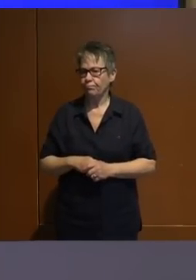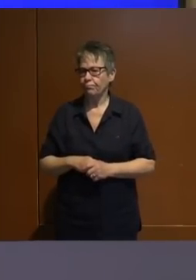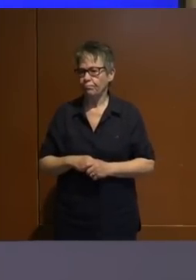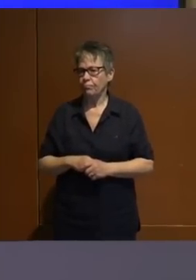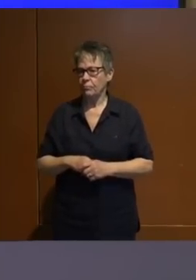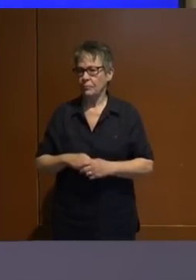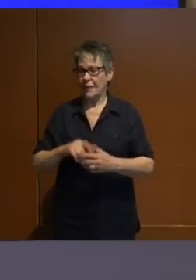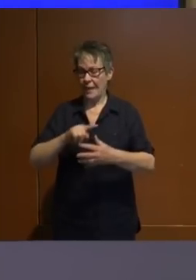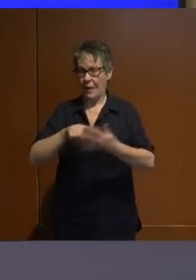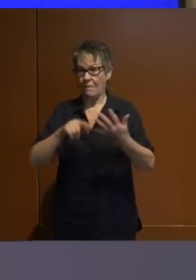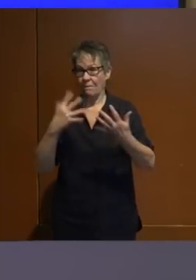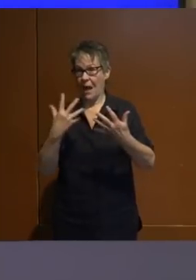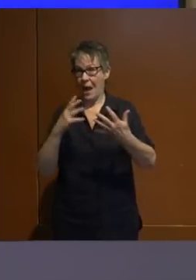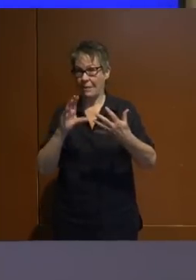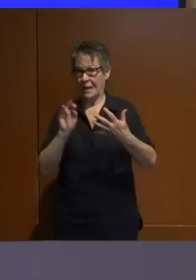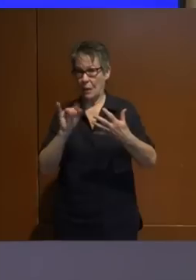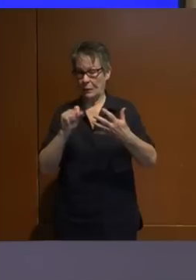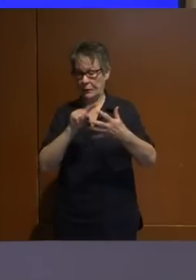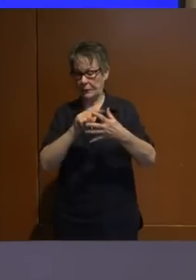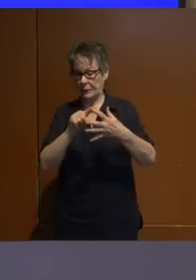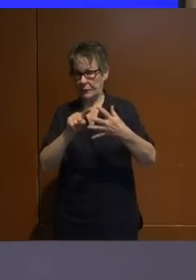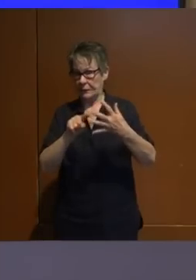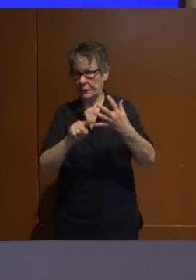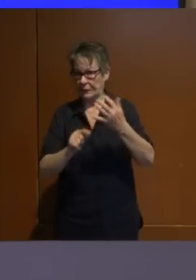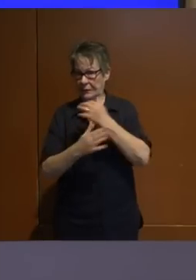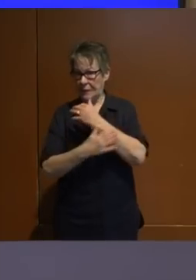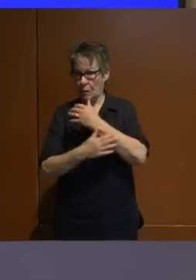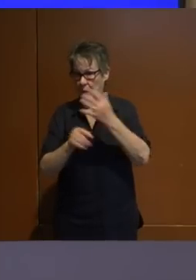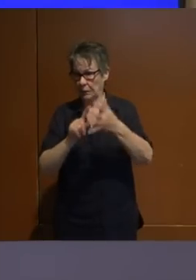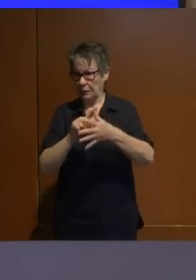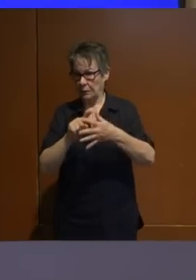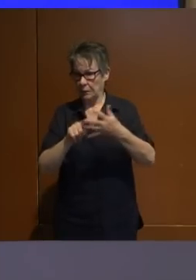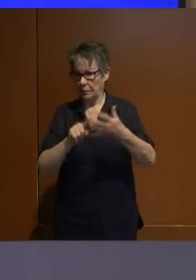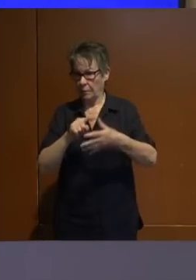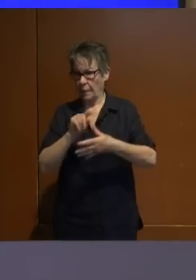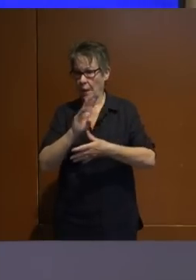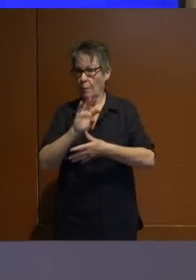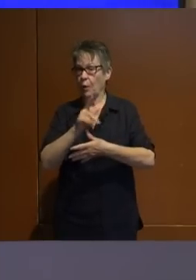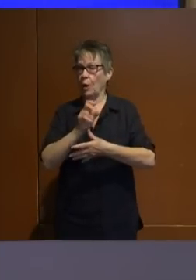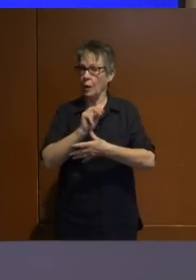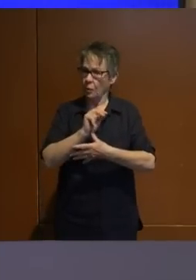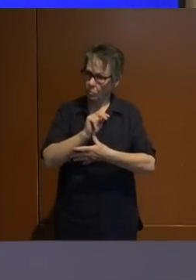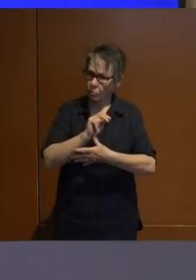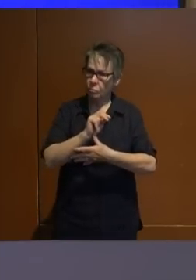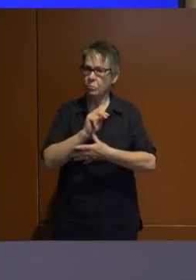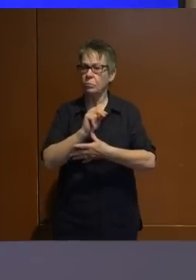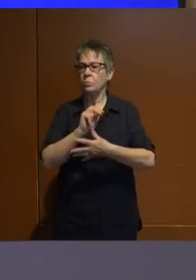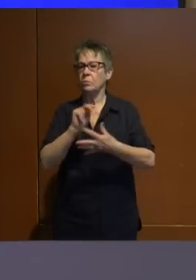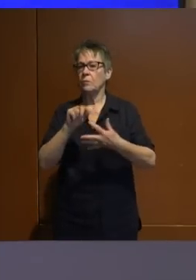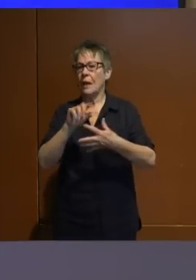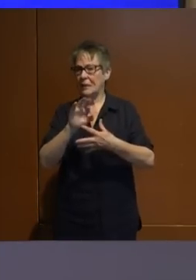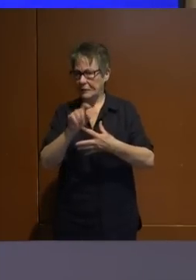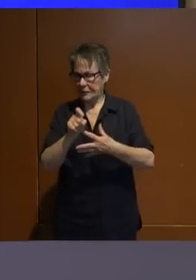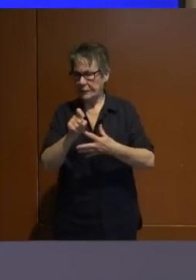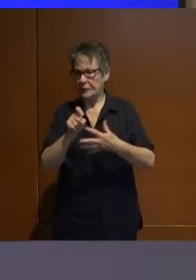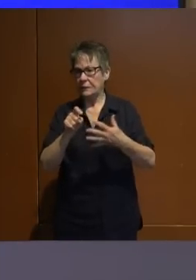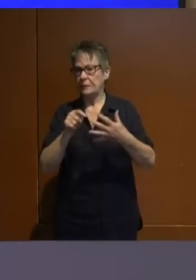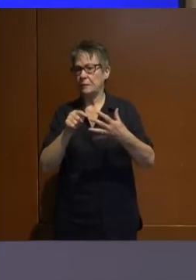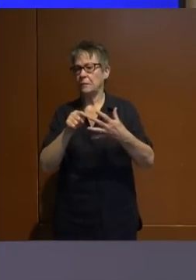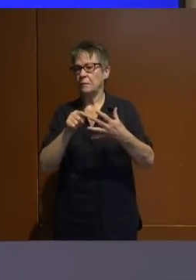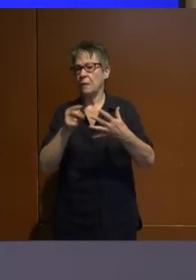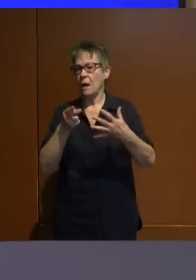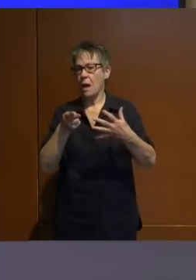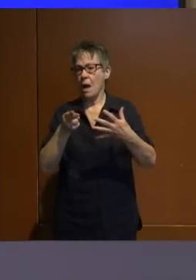after you finish of total cases. Bergen far and away number 1, Essex number 2, Hudson